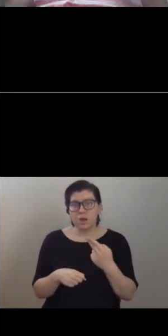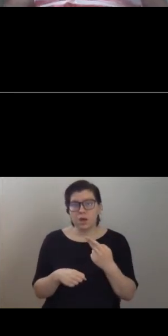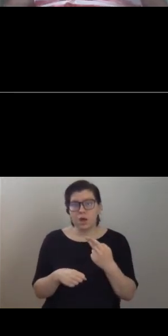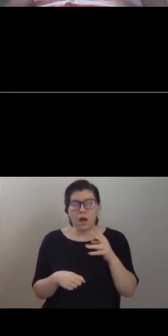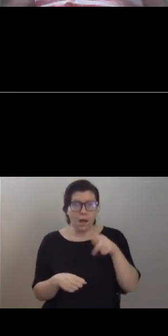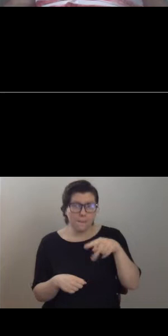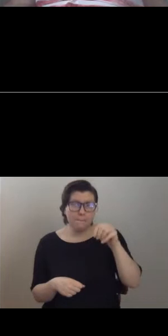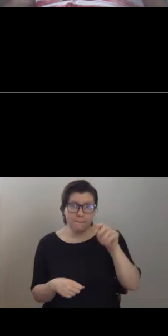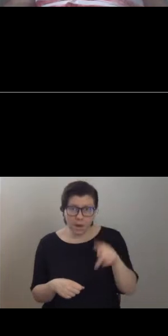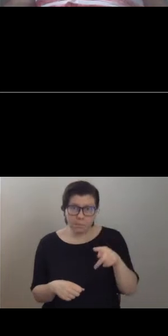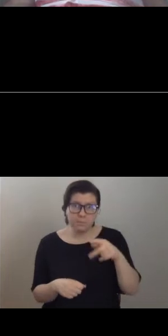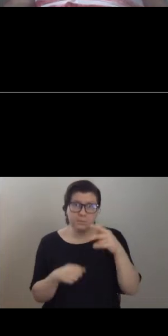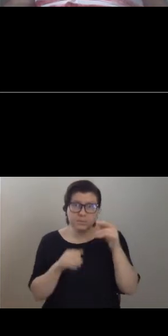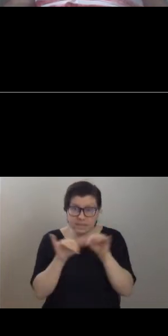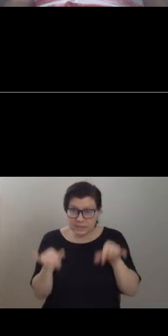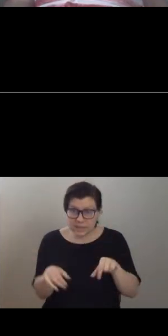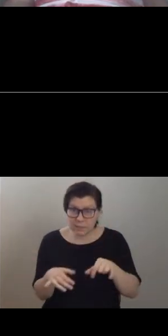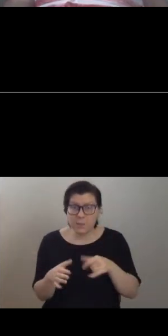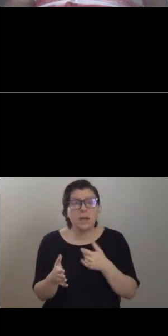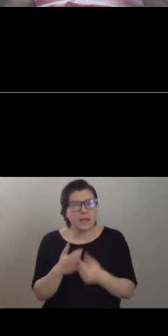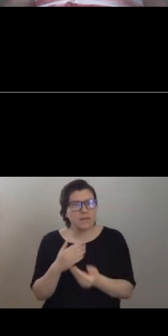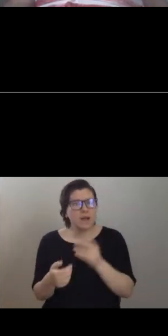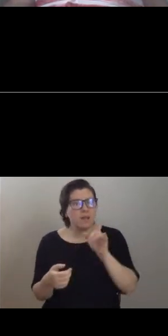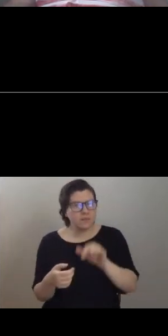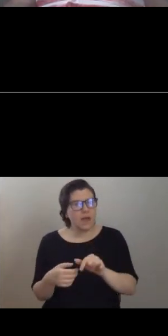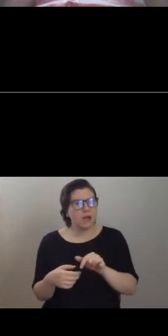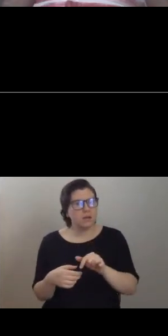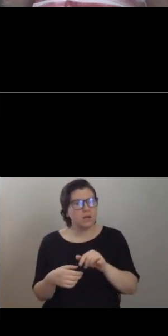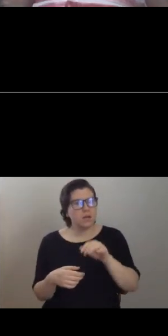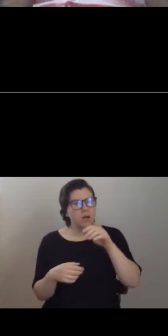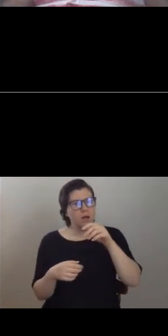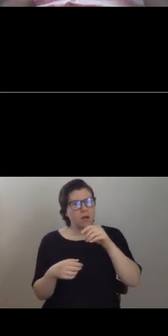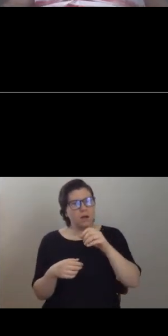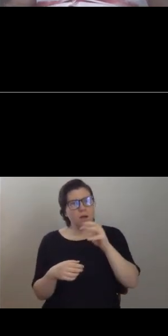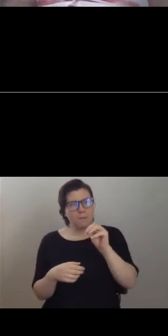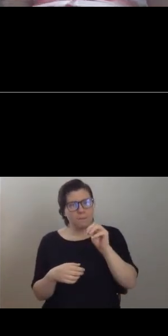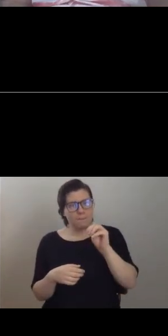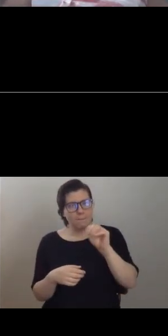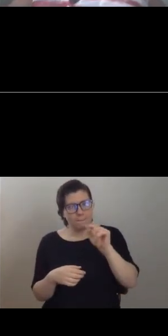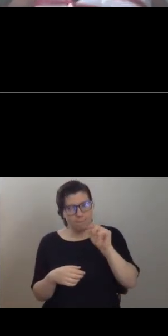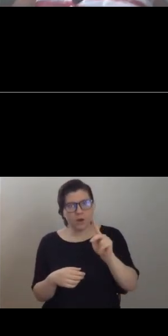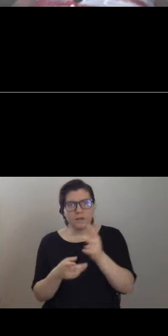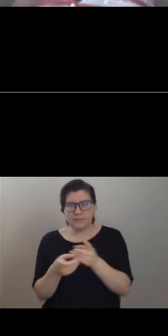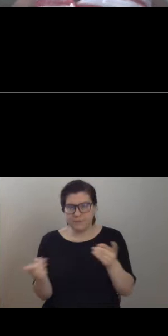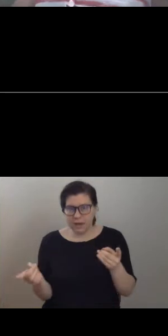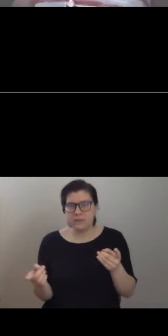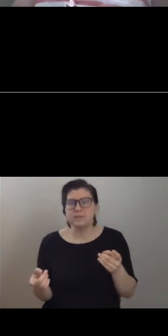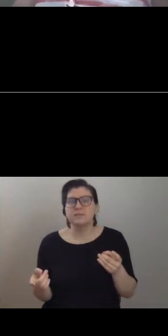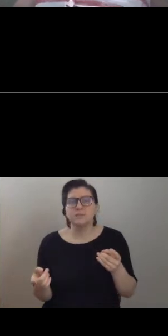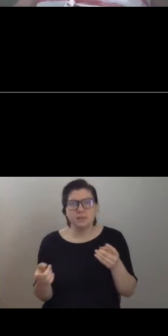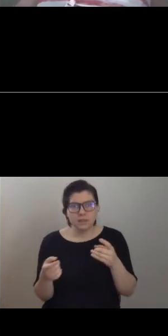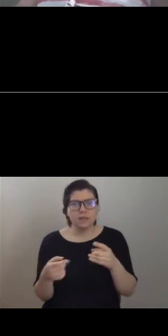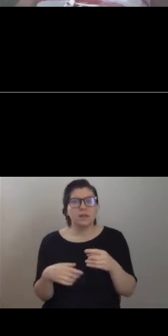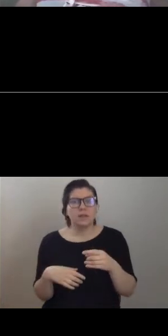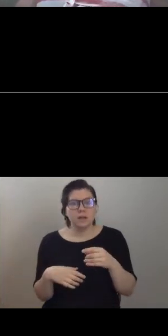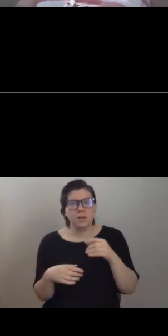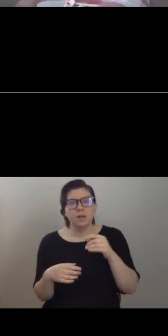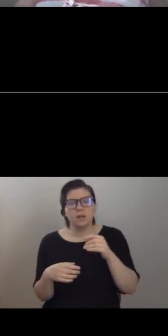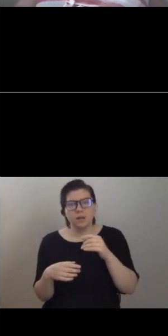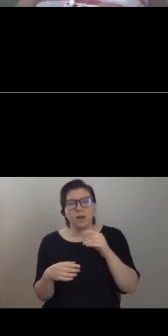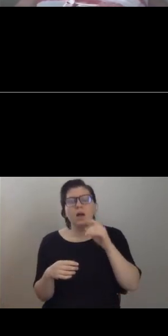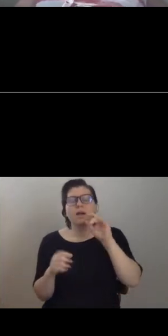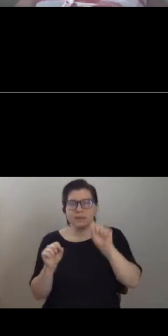that the ballot marking device, or BMD, is able to be compatible with